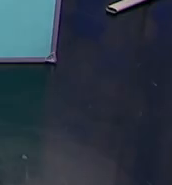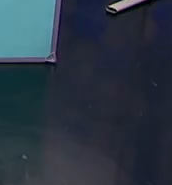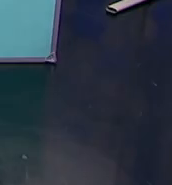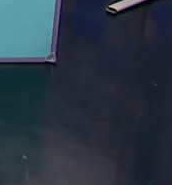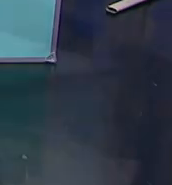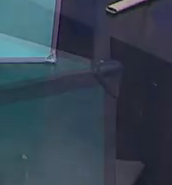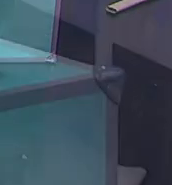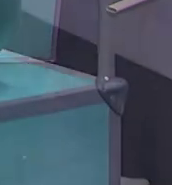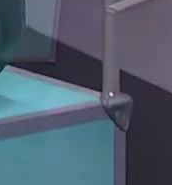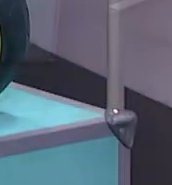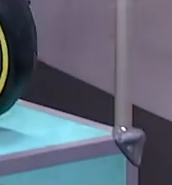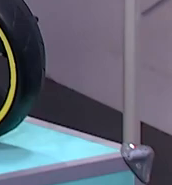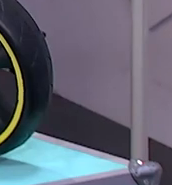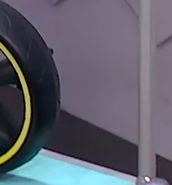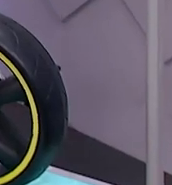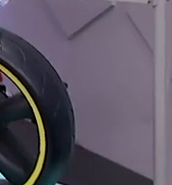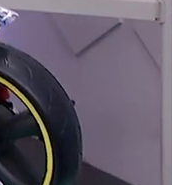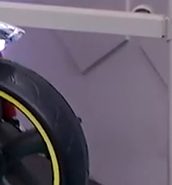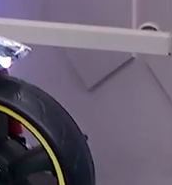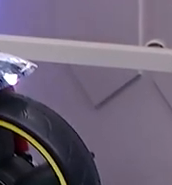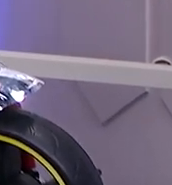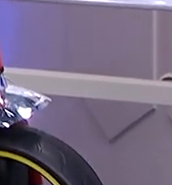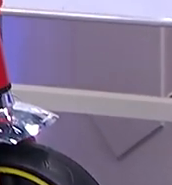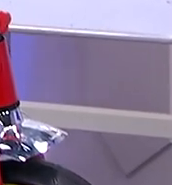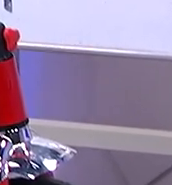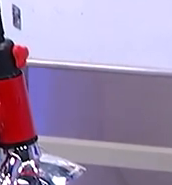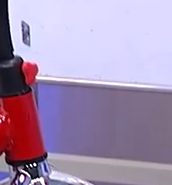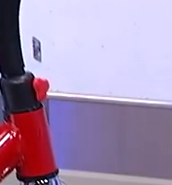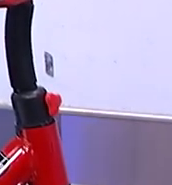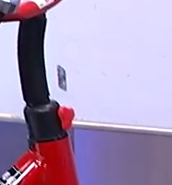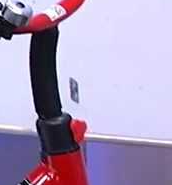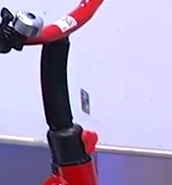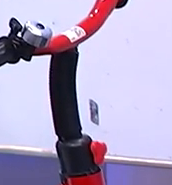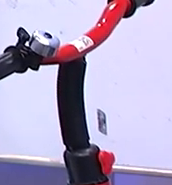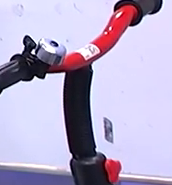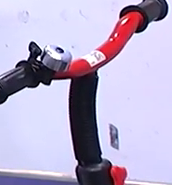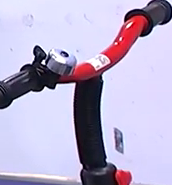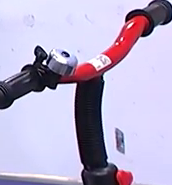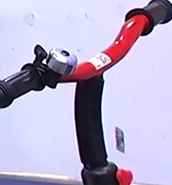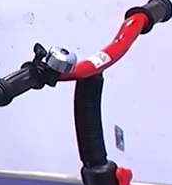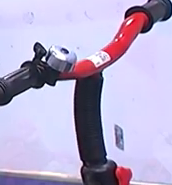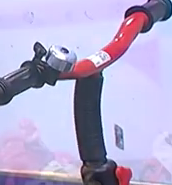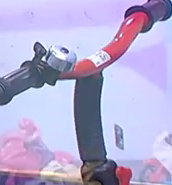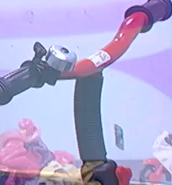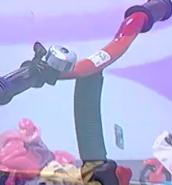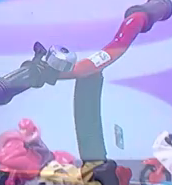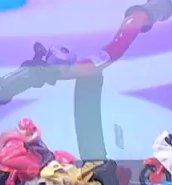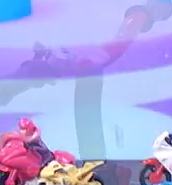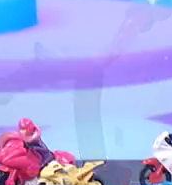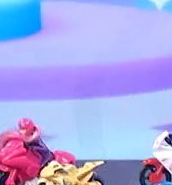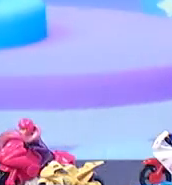The wheels on the bus go round and round, round and round, round and